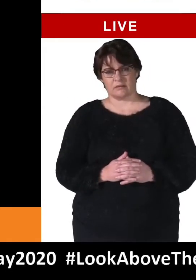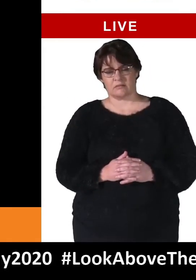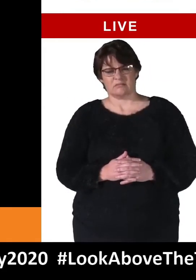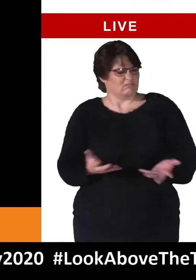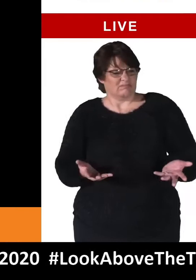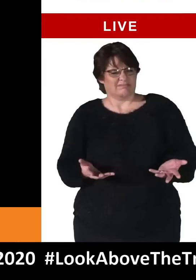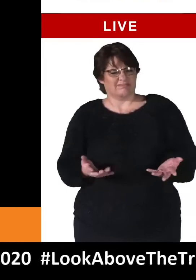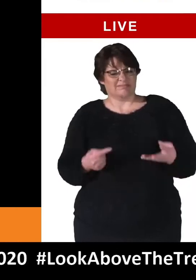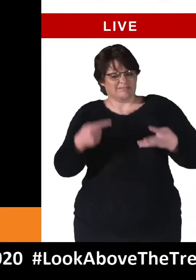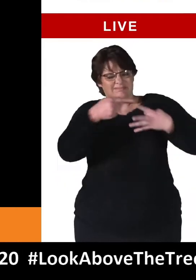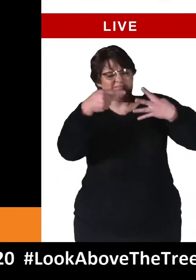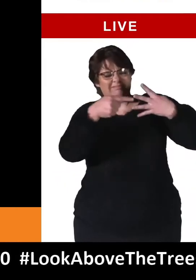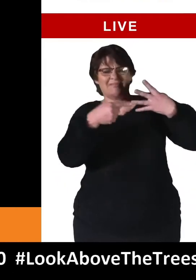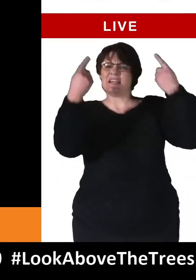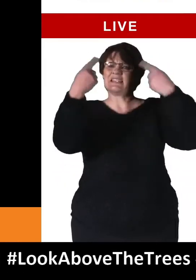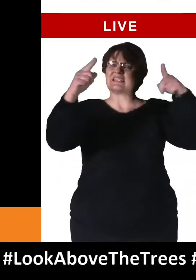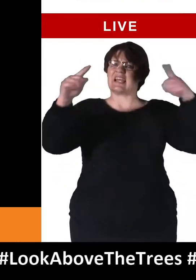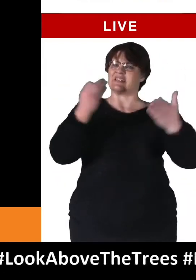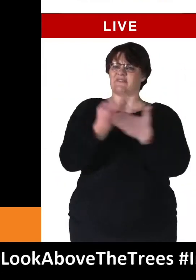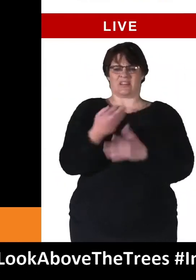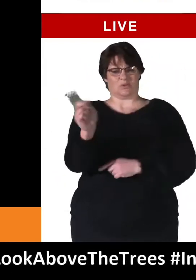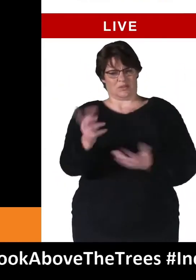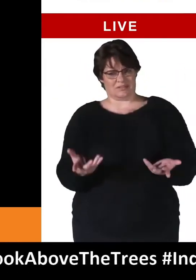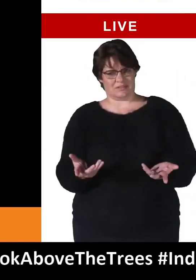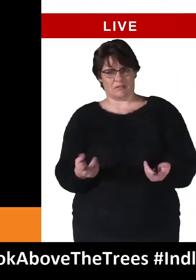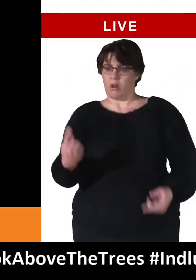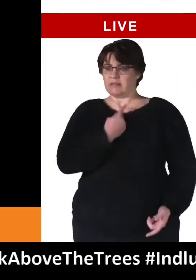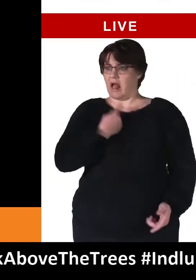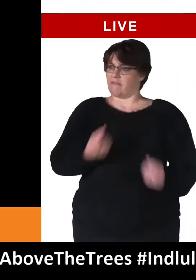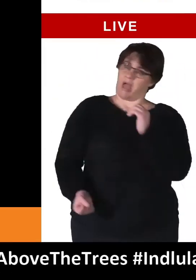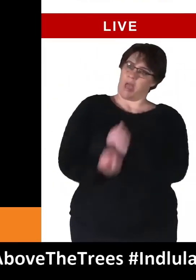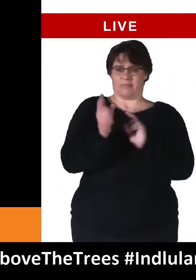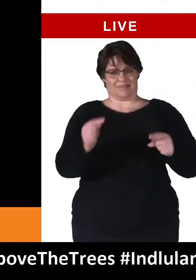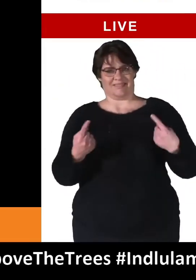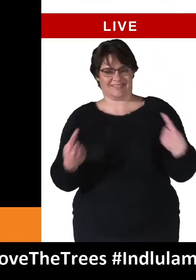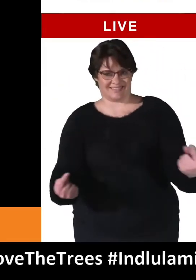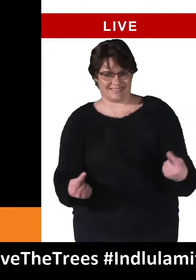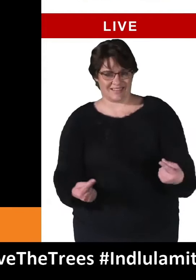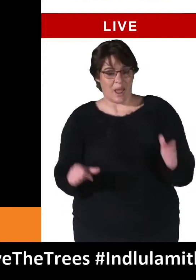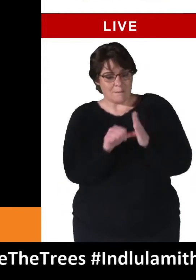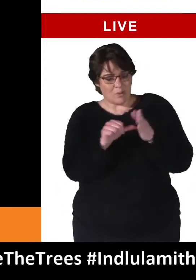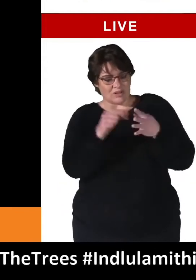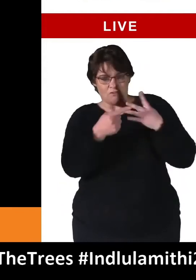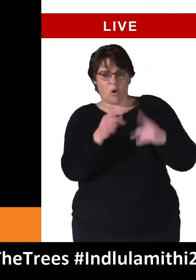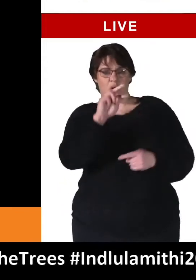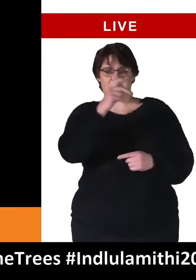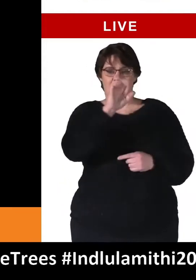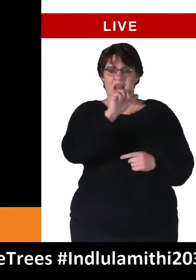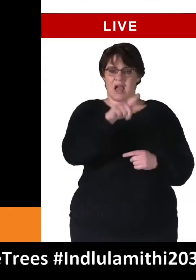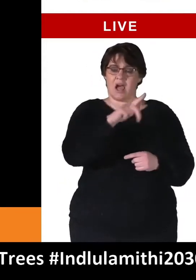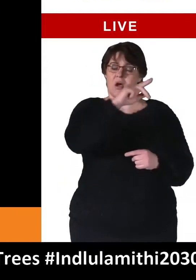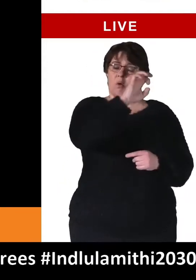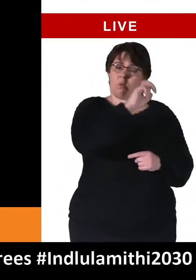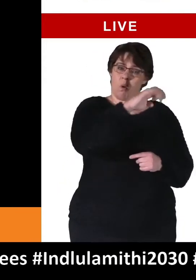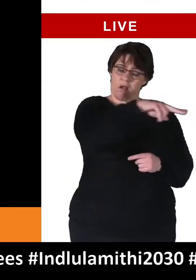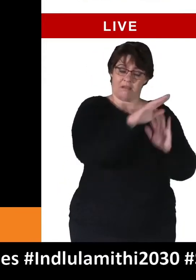What then are the key success factors? Because these things cannot happen on their own. The key success factors for the Naylor Walk